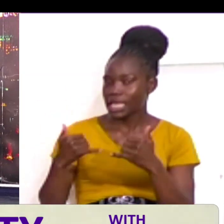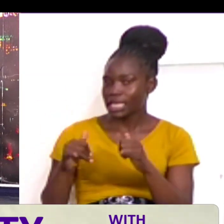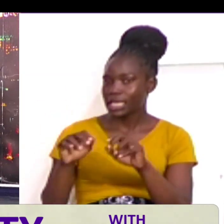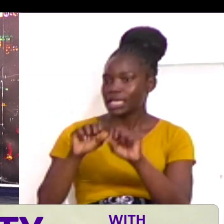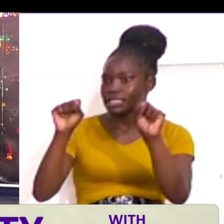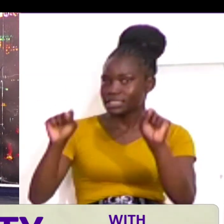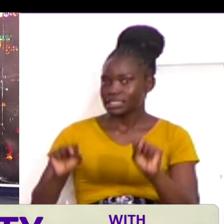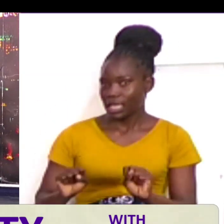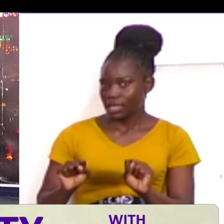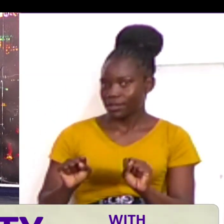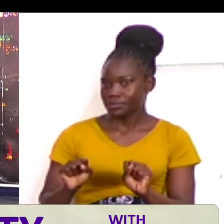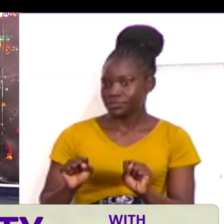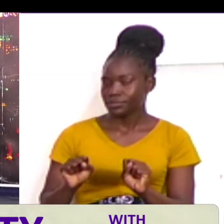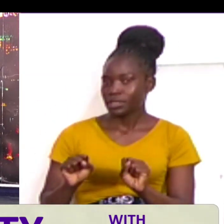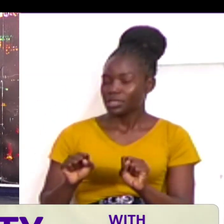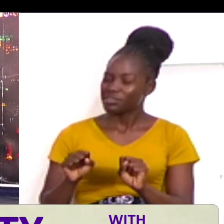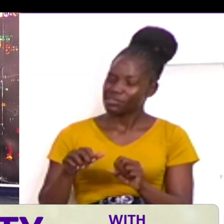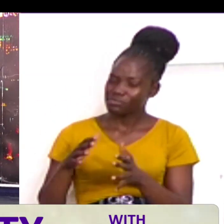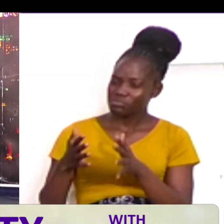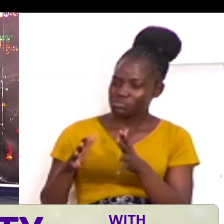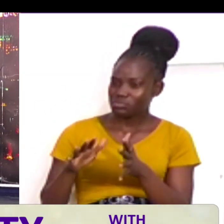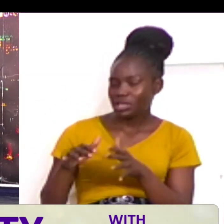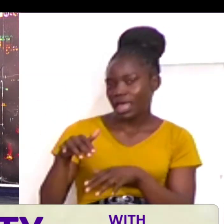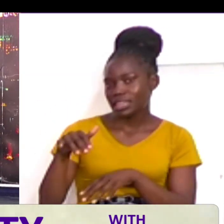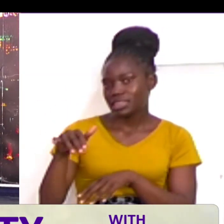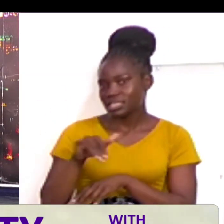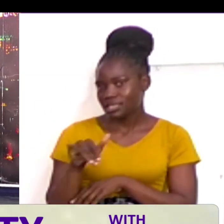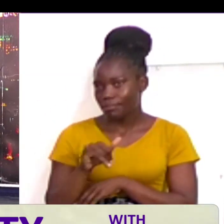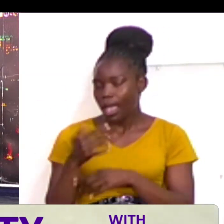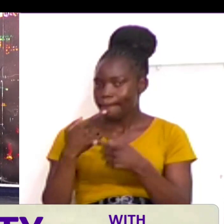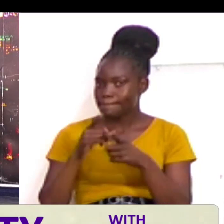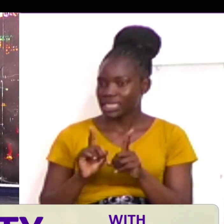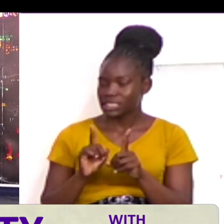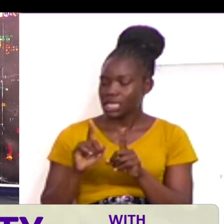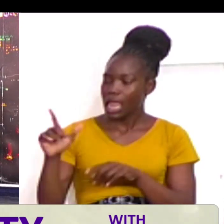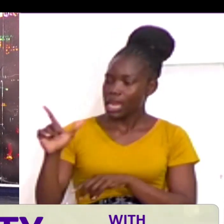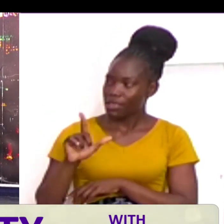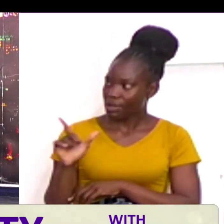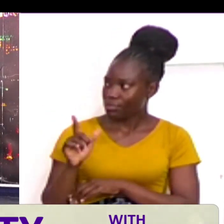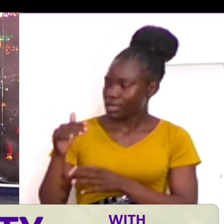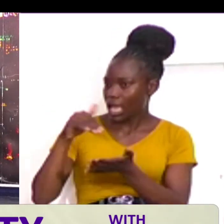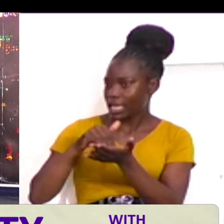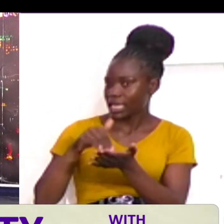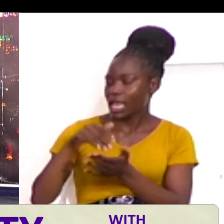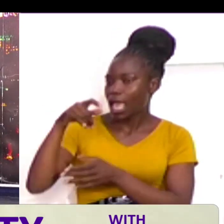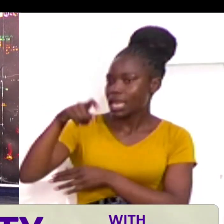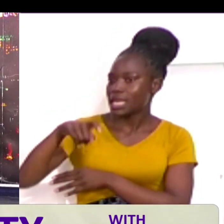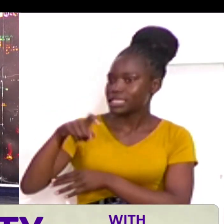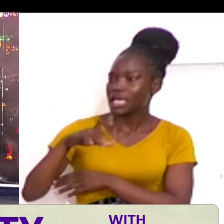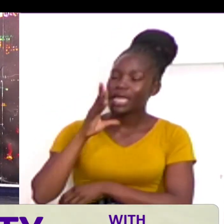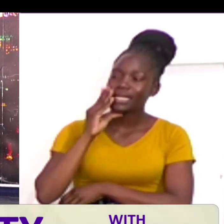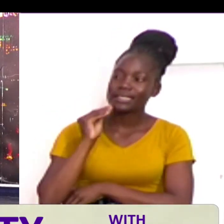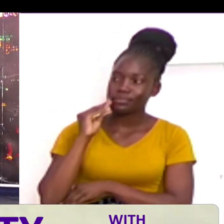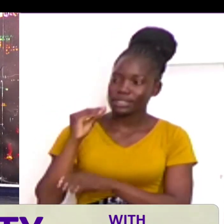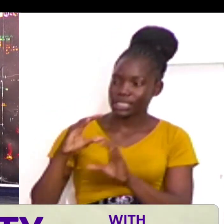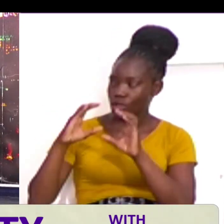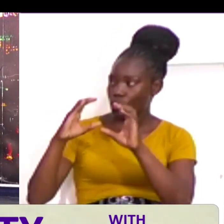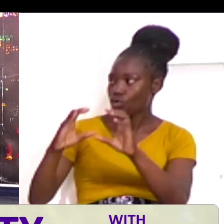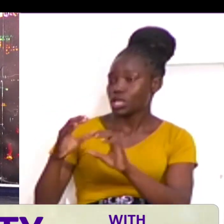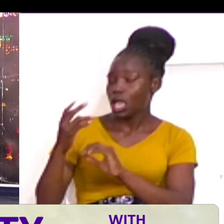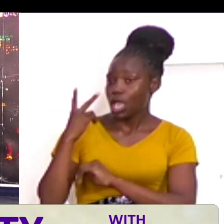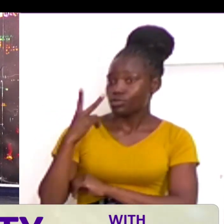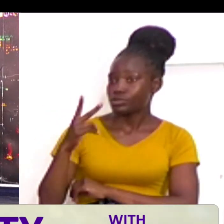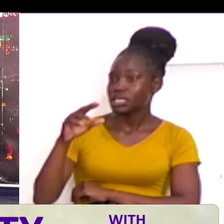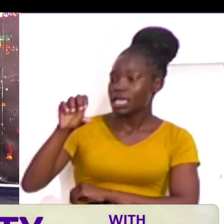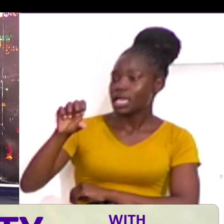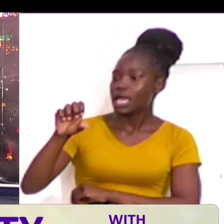of Bayer Leverkusen is almost the same. Right. But Liverpool again requires an experienced coach. You see,